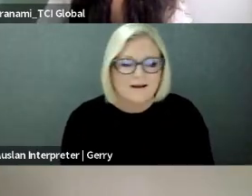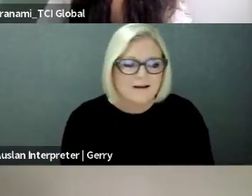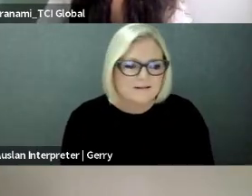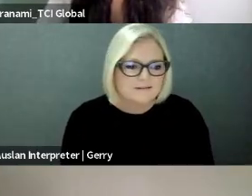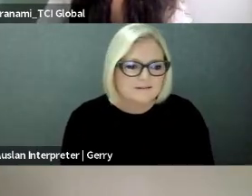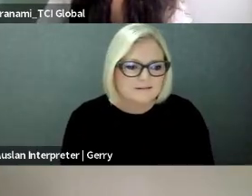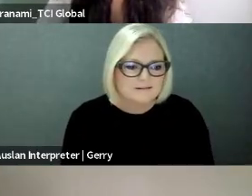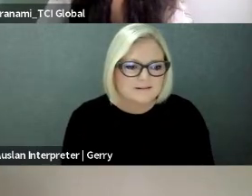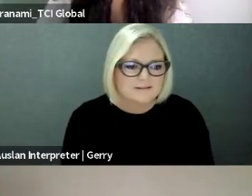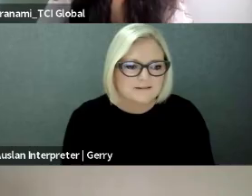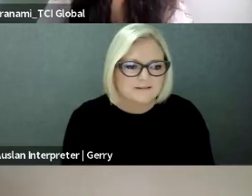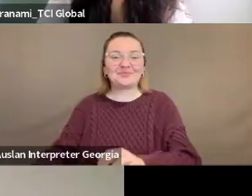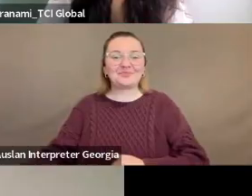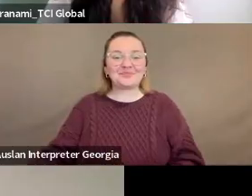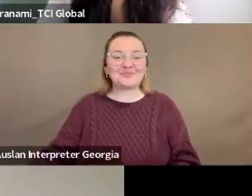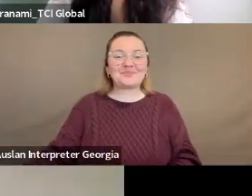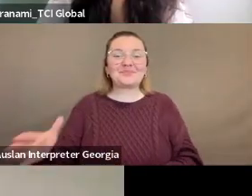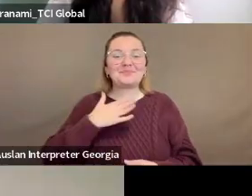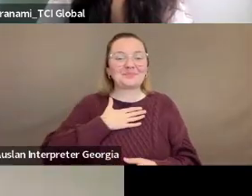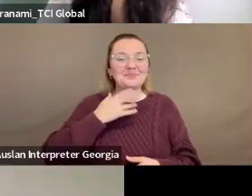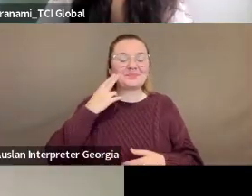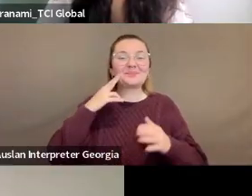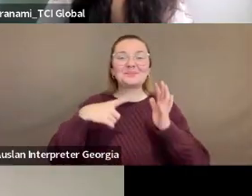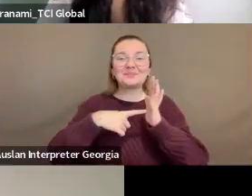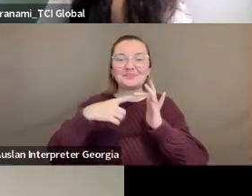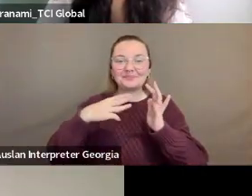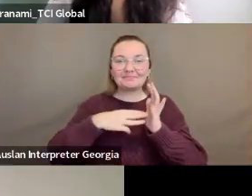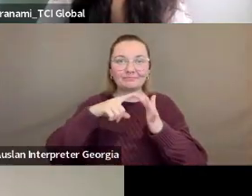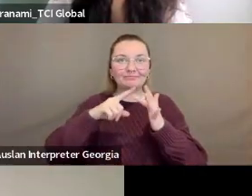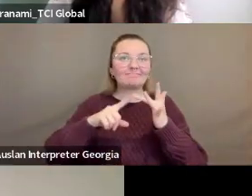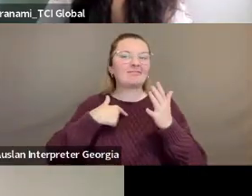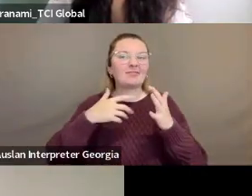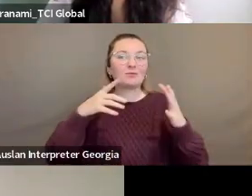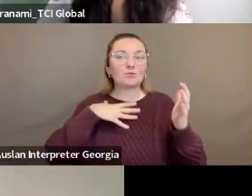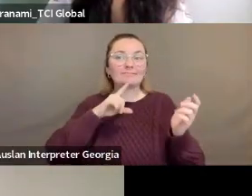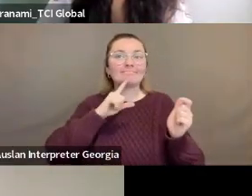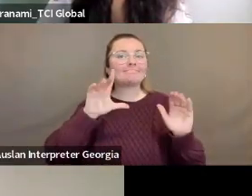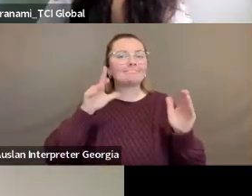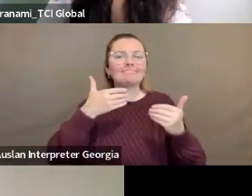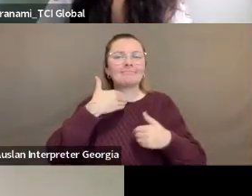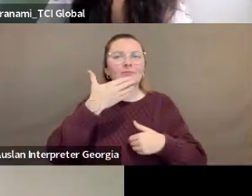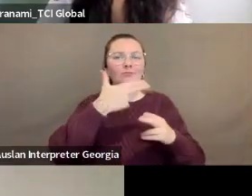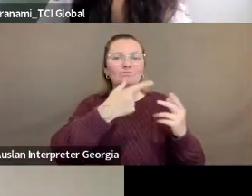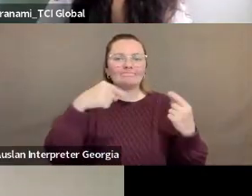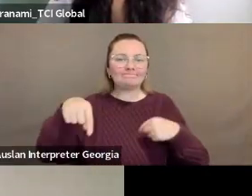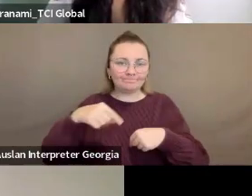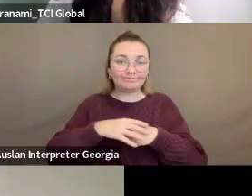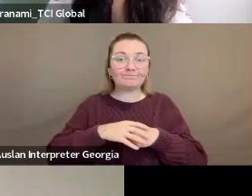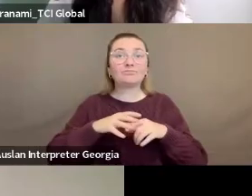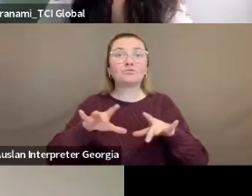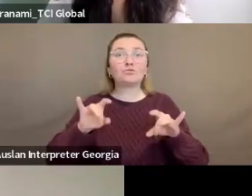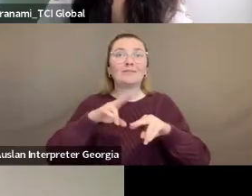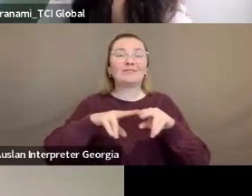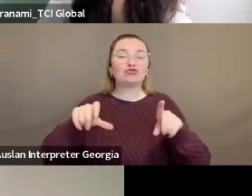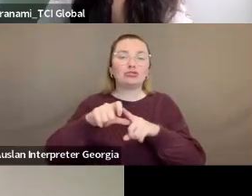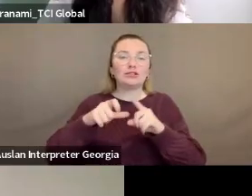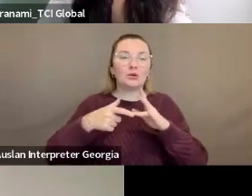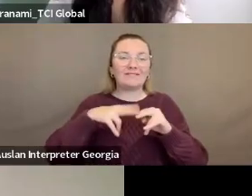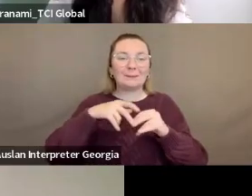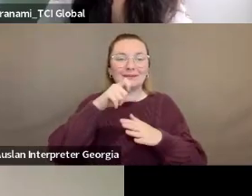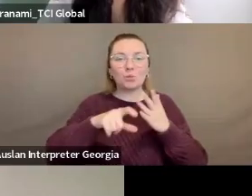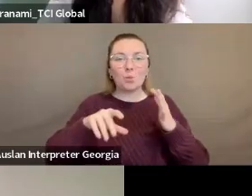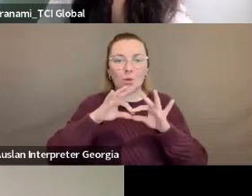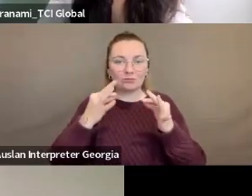the organisers and partners involved in bringing this event together. The Australian Federation of Disability Organisations,